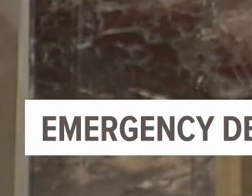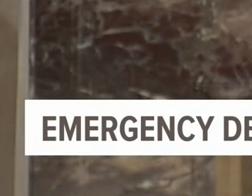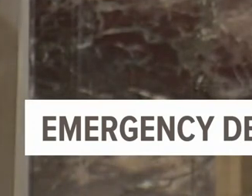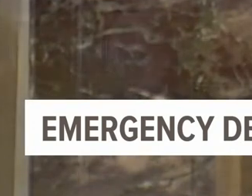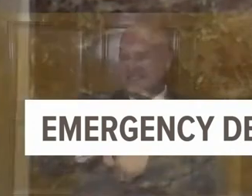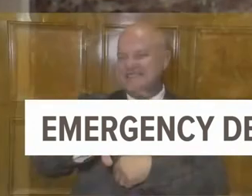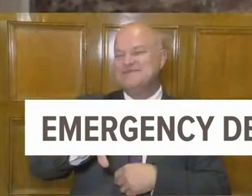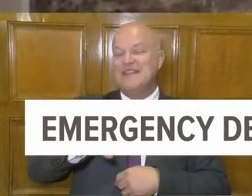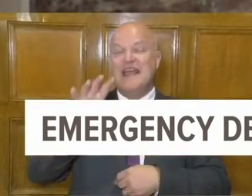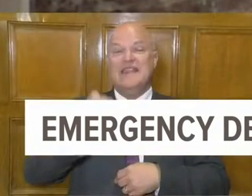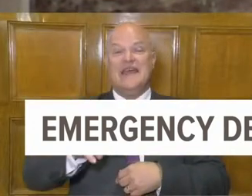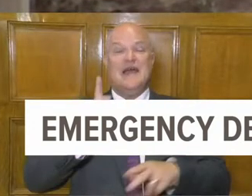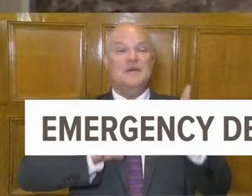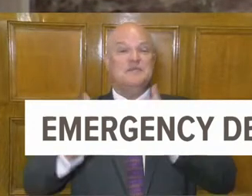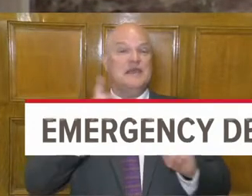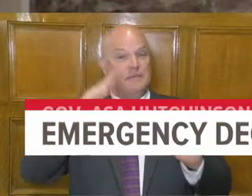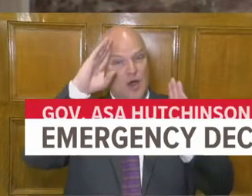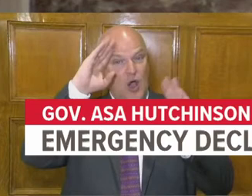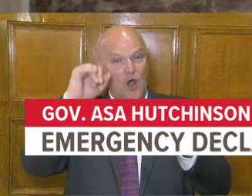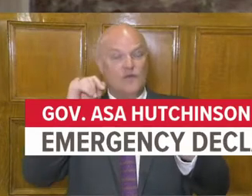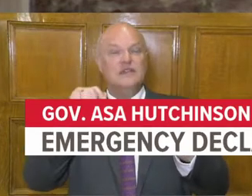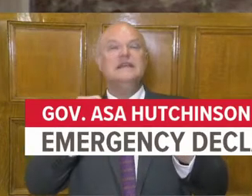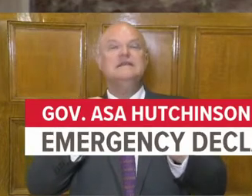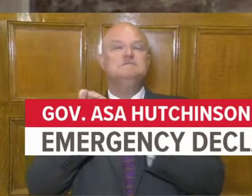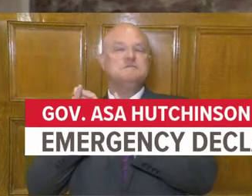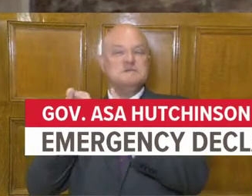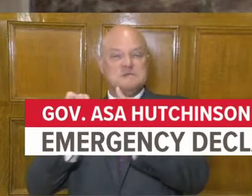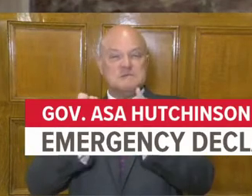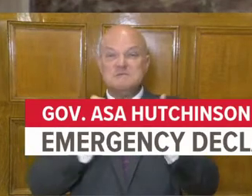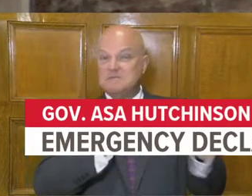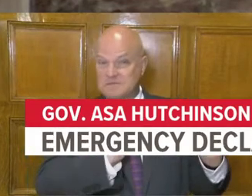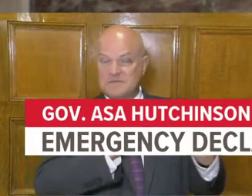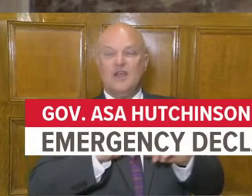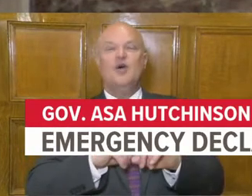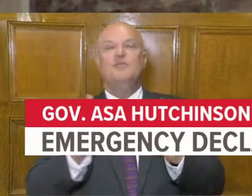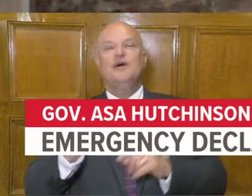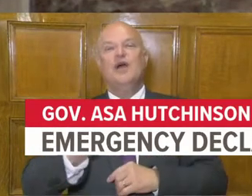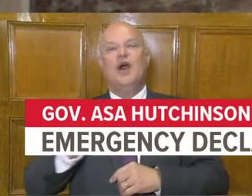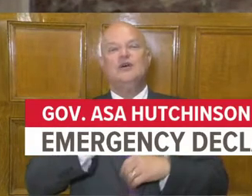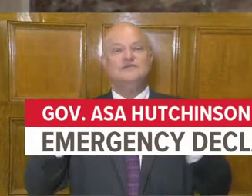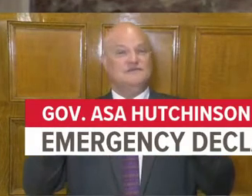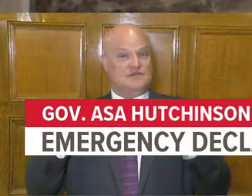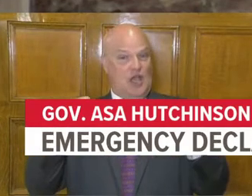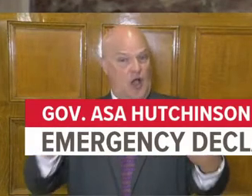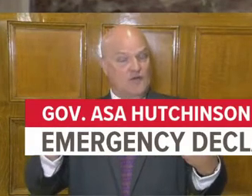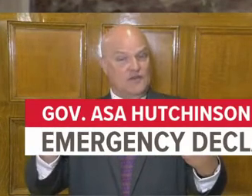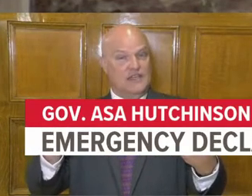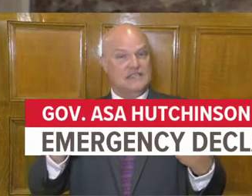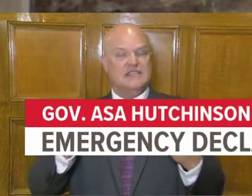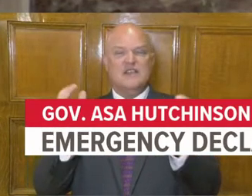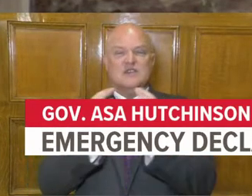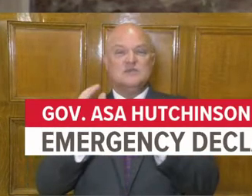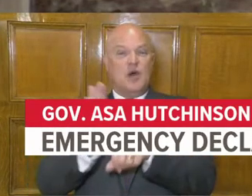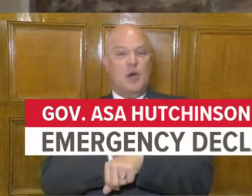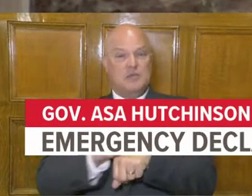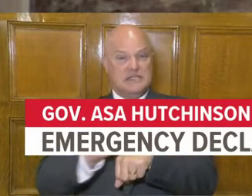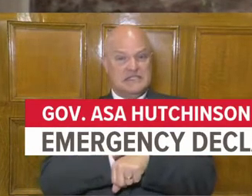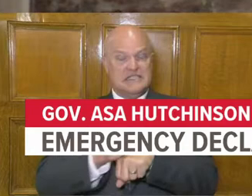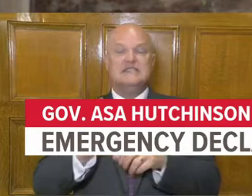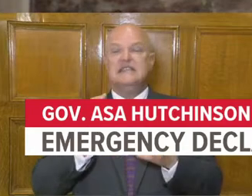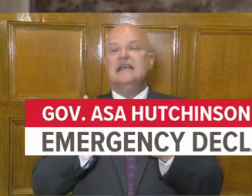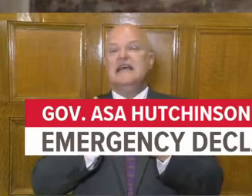that the public hopefully identifies with, but also gives confidence of those small businesses